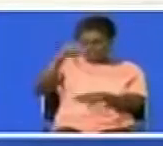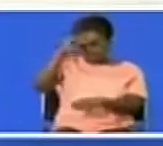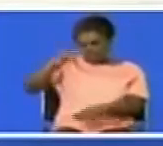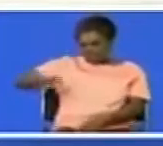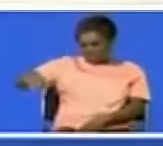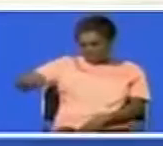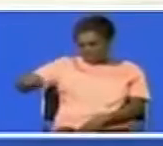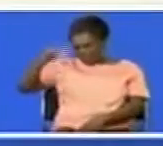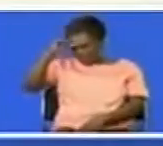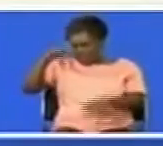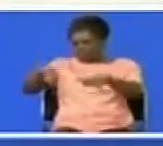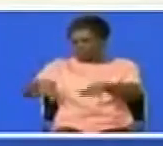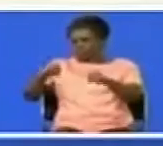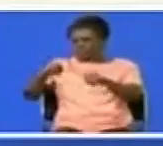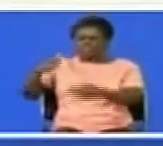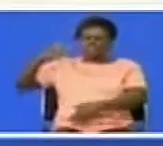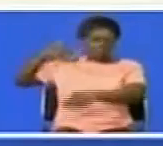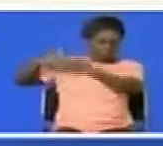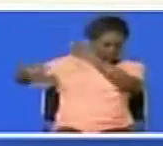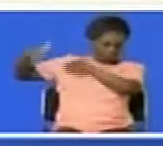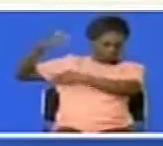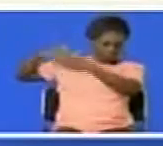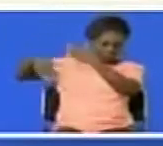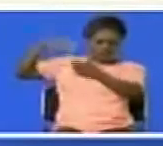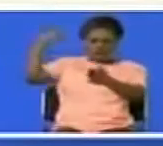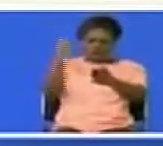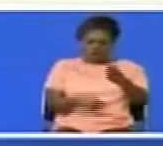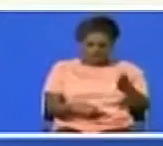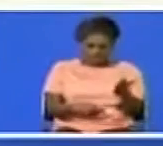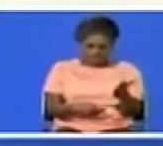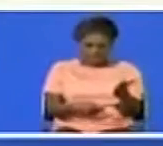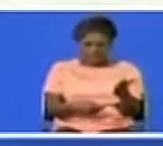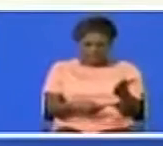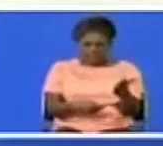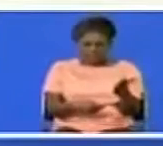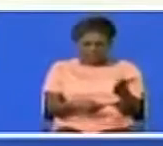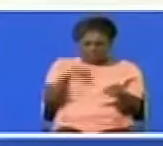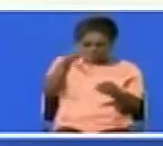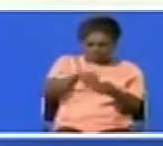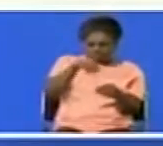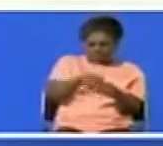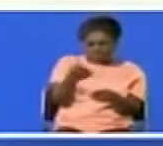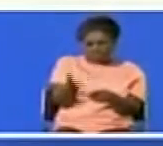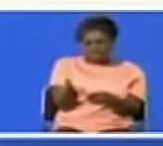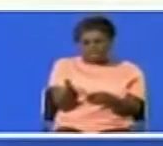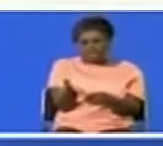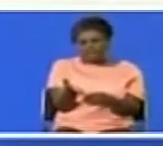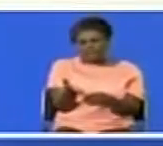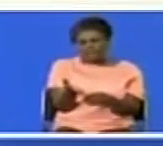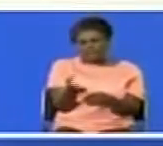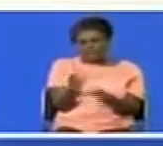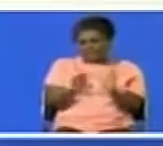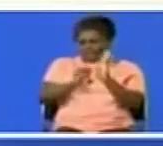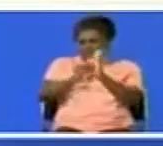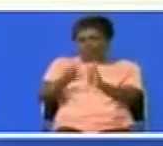have inherited historical costs that are, you know, impacting their ability to deliver services, like Nairobi